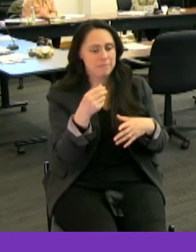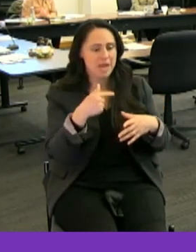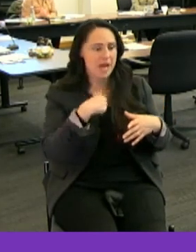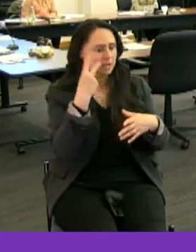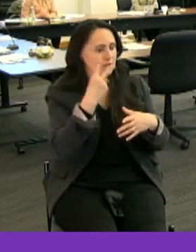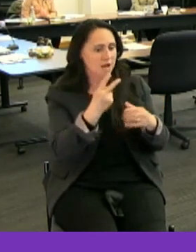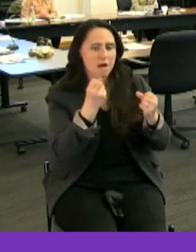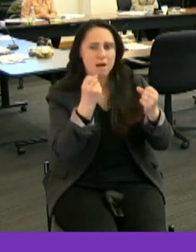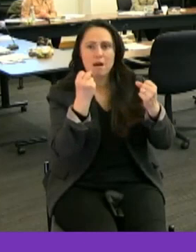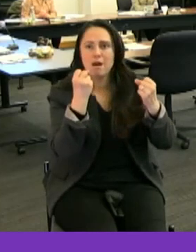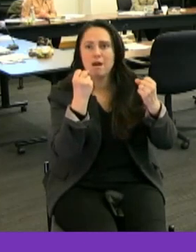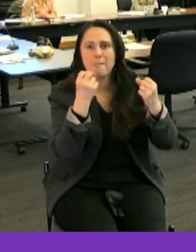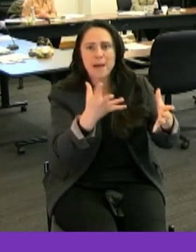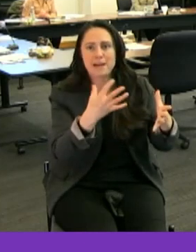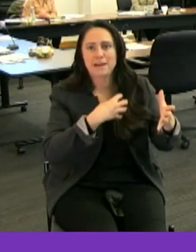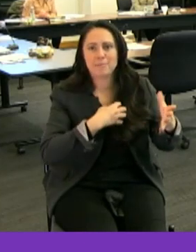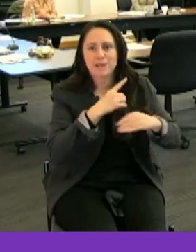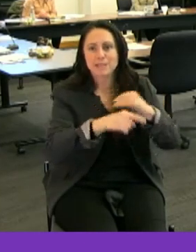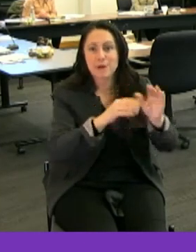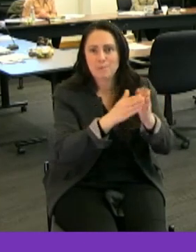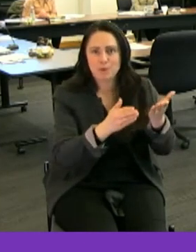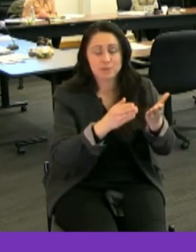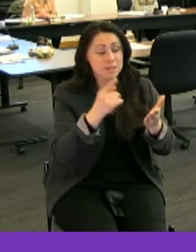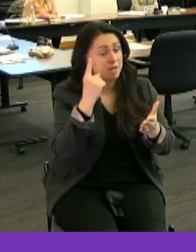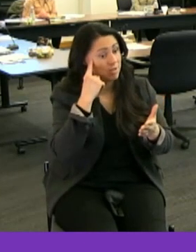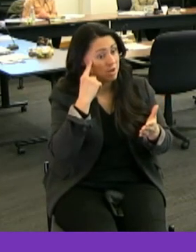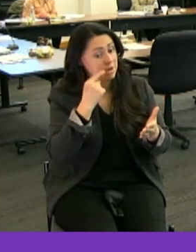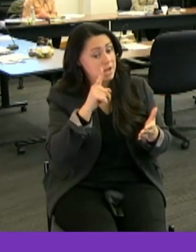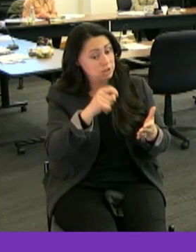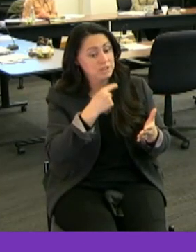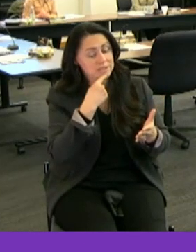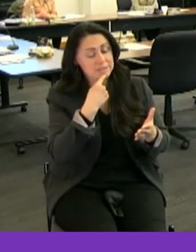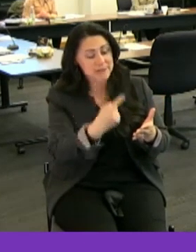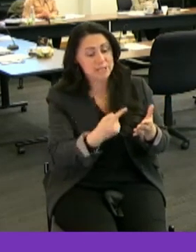I saw quite a bit of comments about books, so I thought I should mention that.